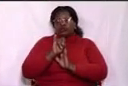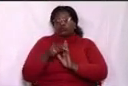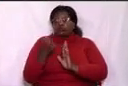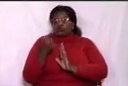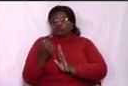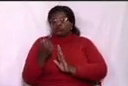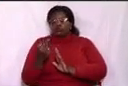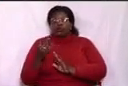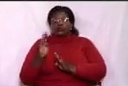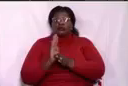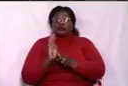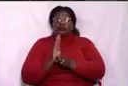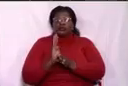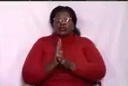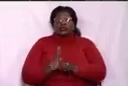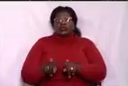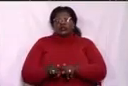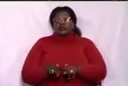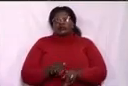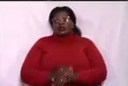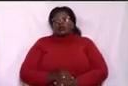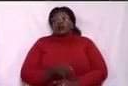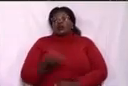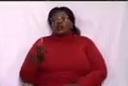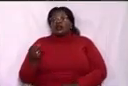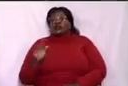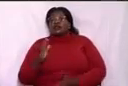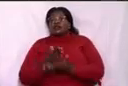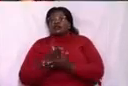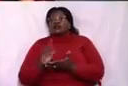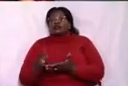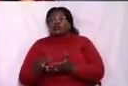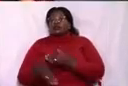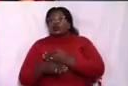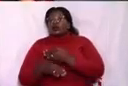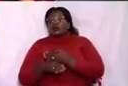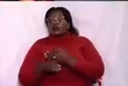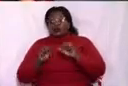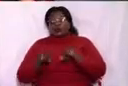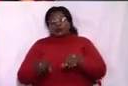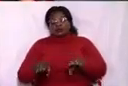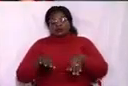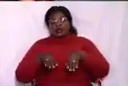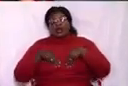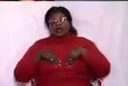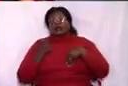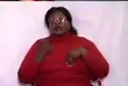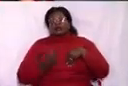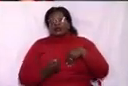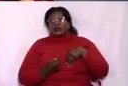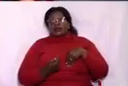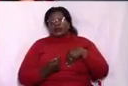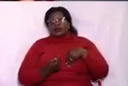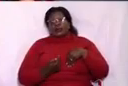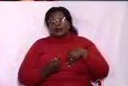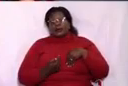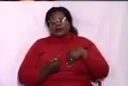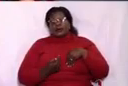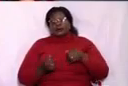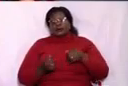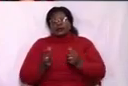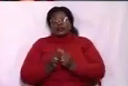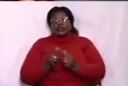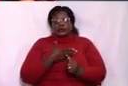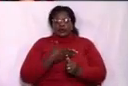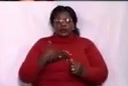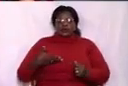business. Do you have anything to add on that? Yeah, no, I totally agree. With Elizabeth.